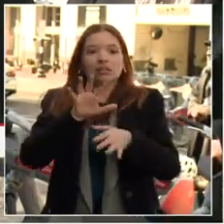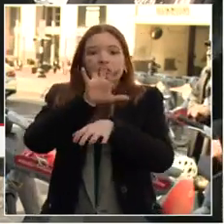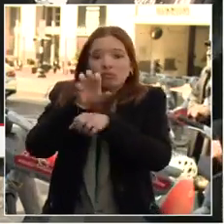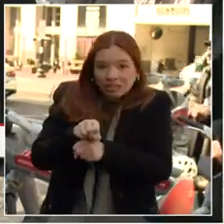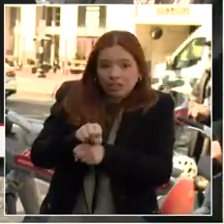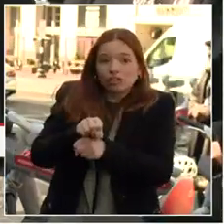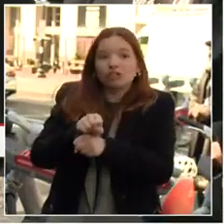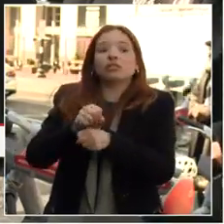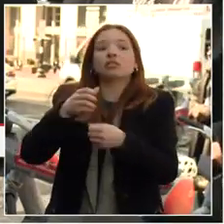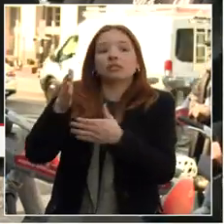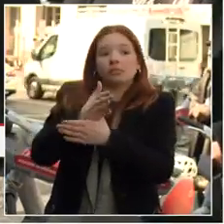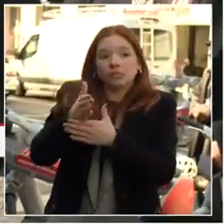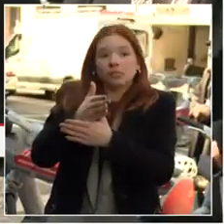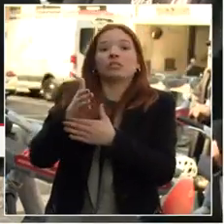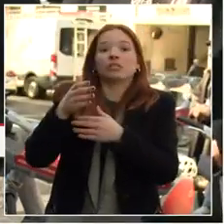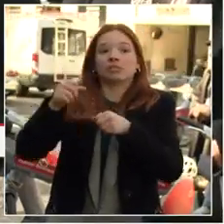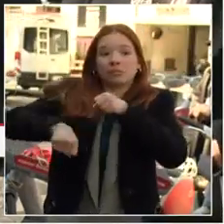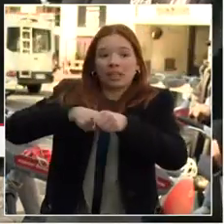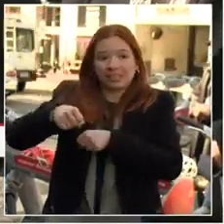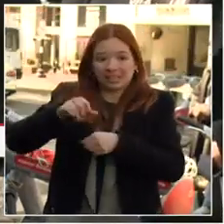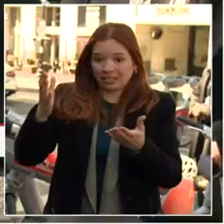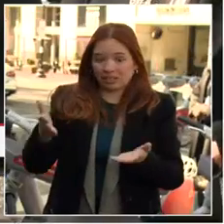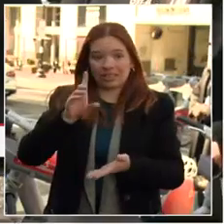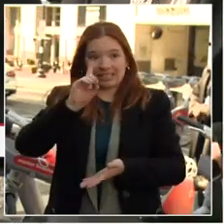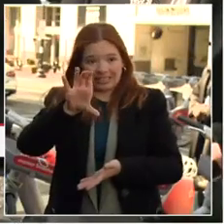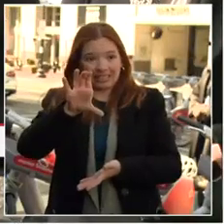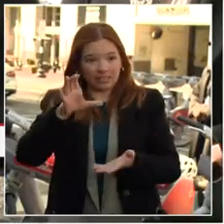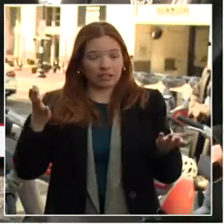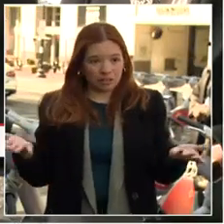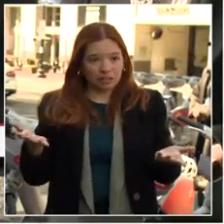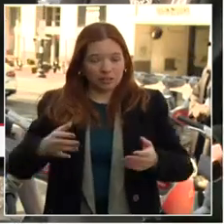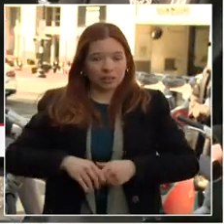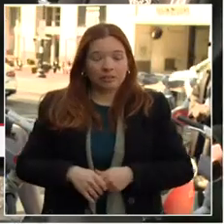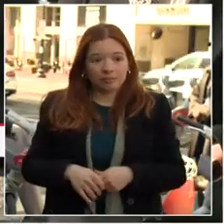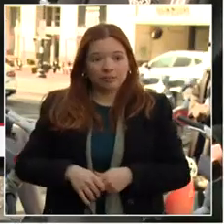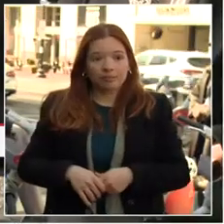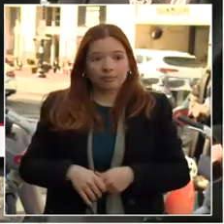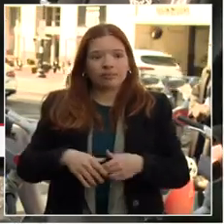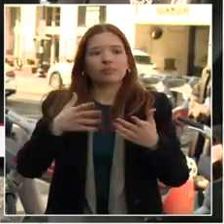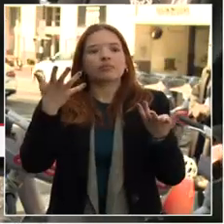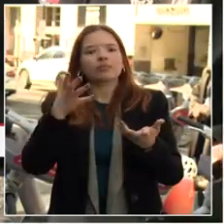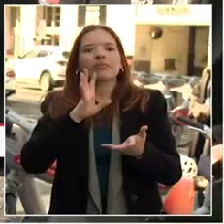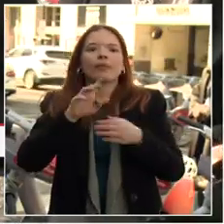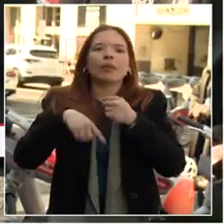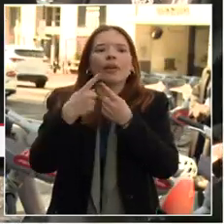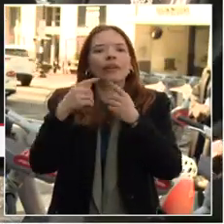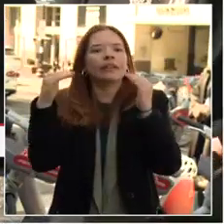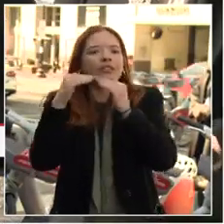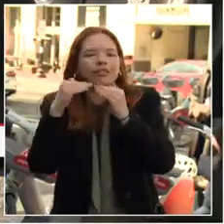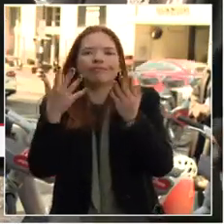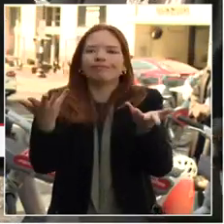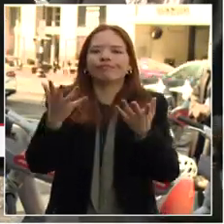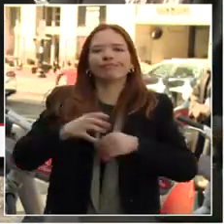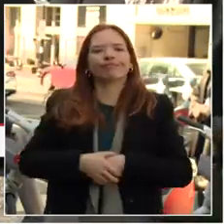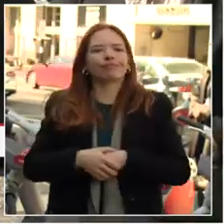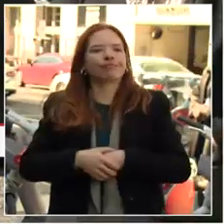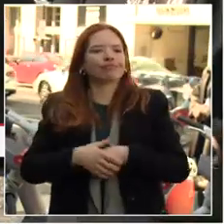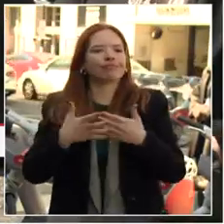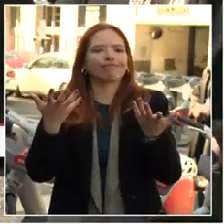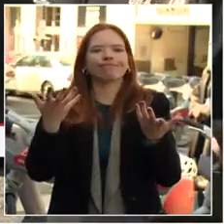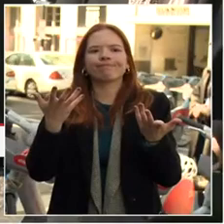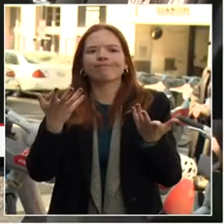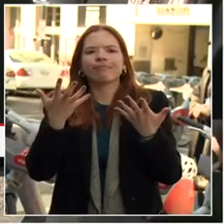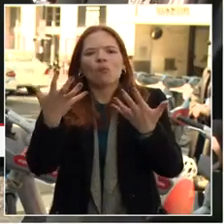the residents of the District of Columbia and the region, whether we're talking about equity, a system that reaches communities across the district